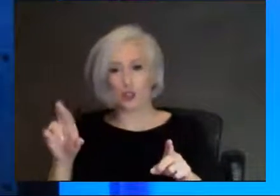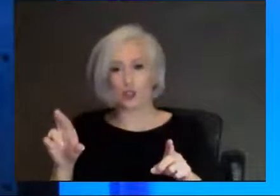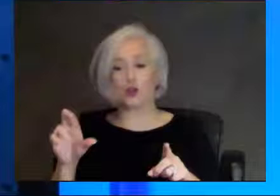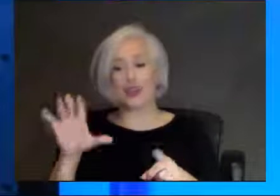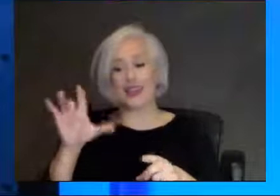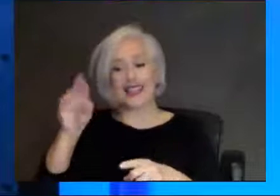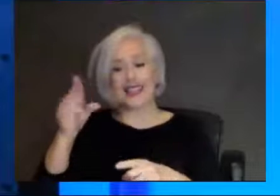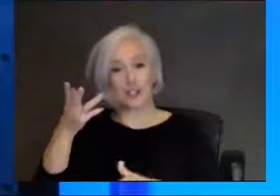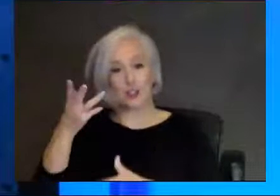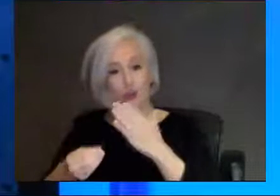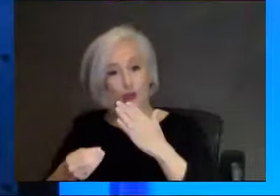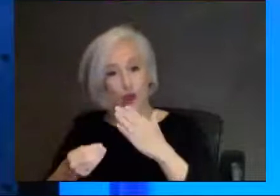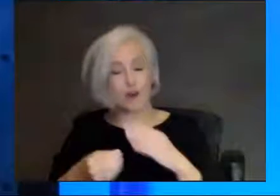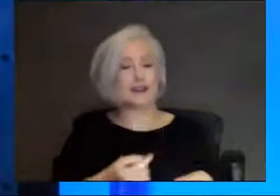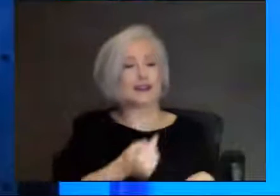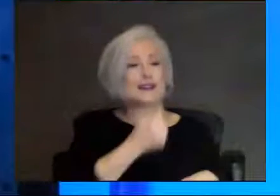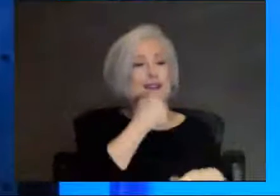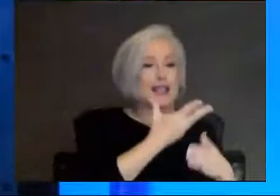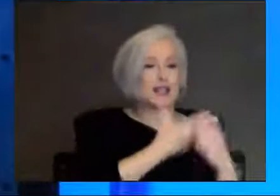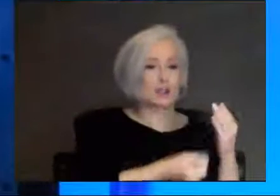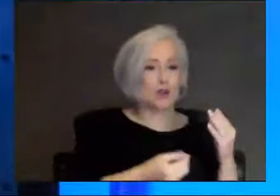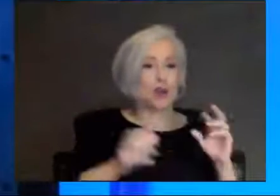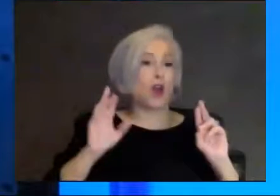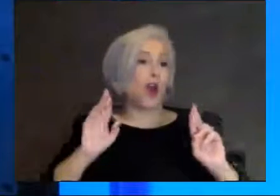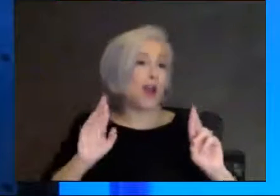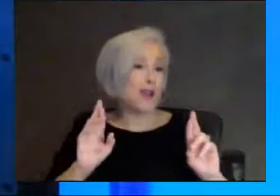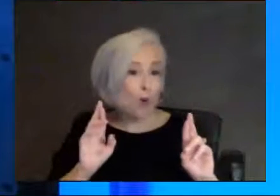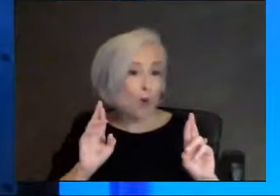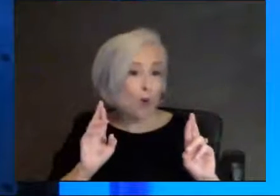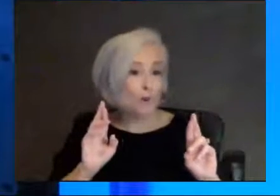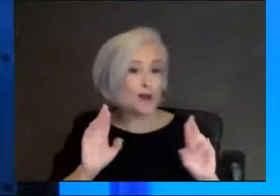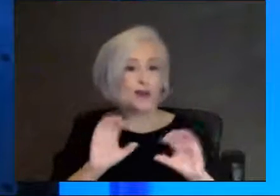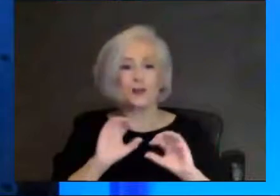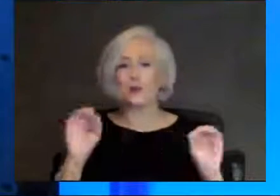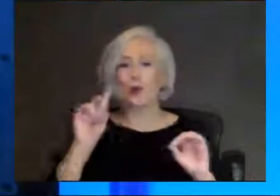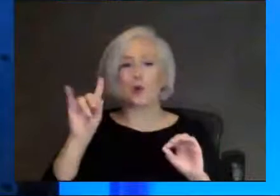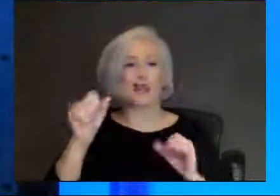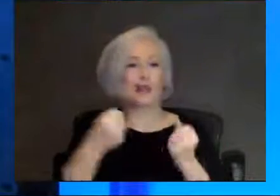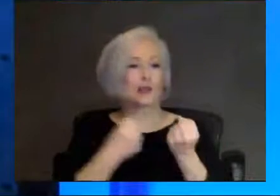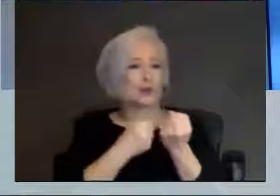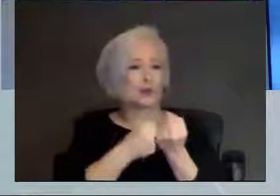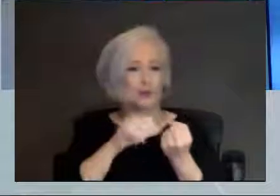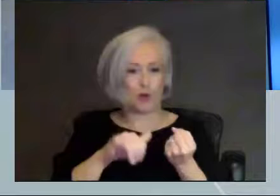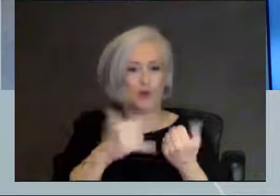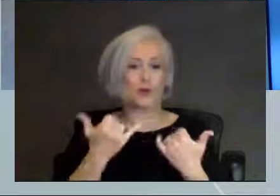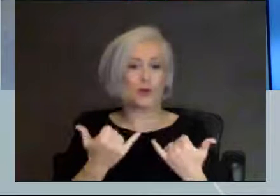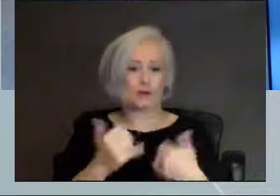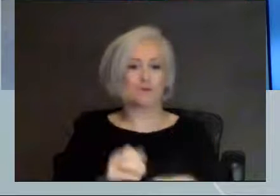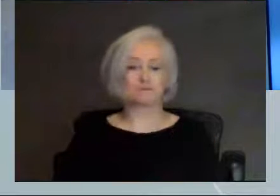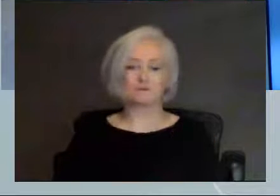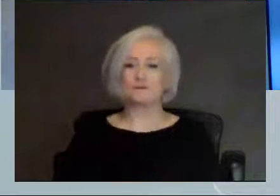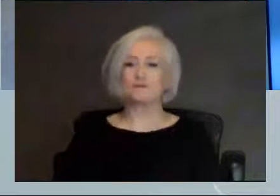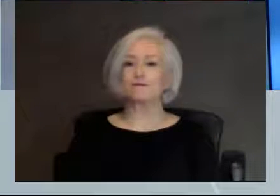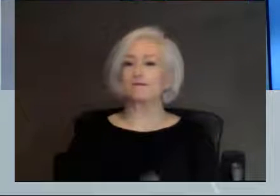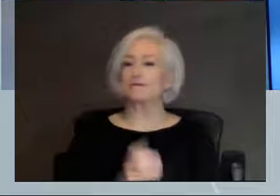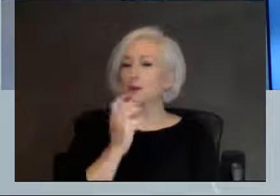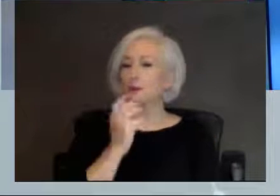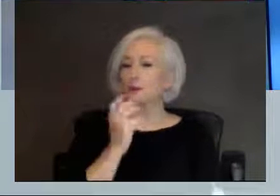really don't have any data to tell that with confidence. Yeah. Wow. All